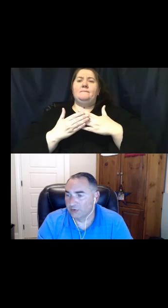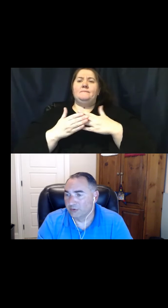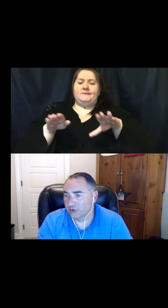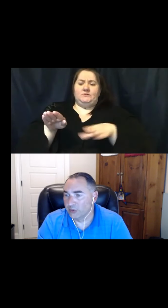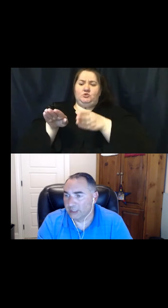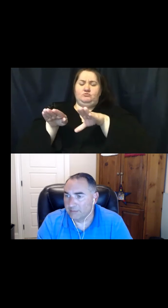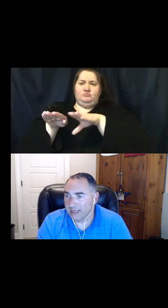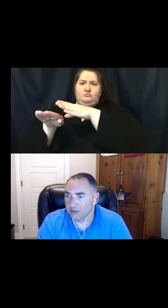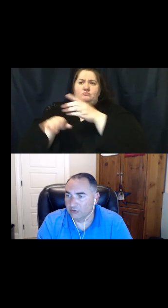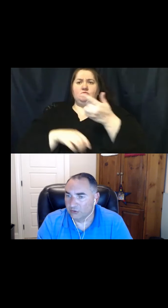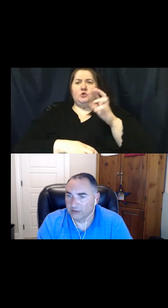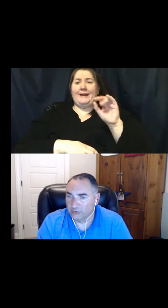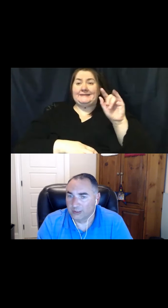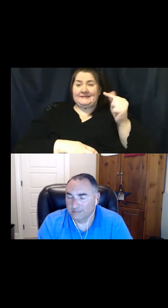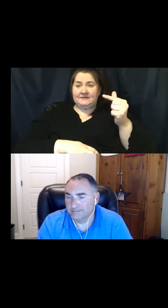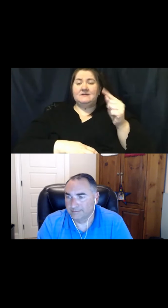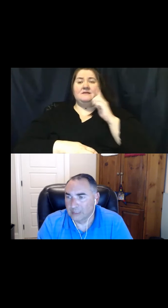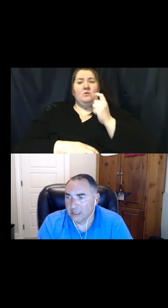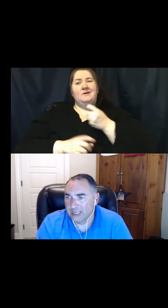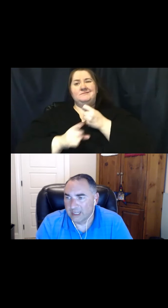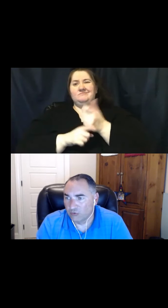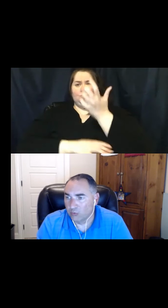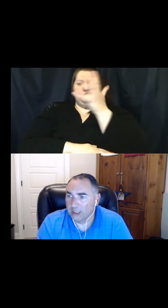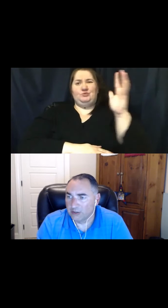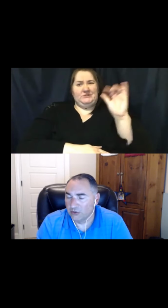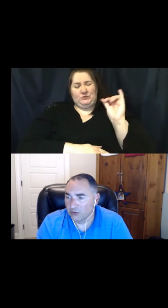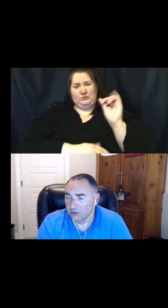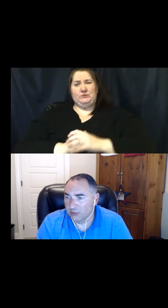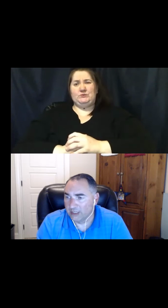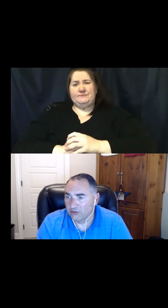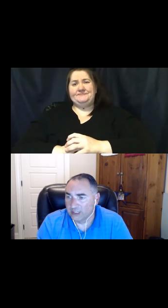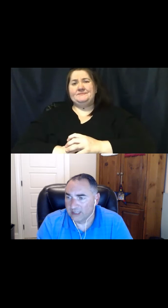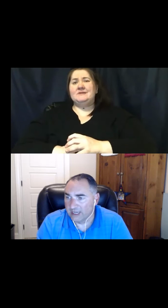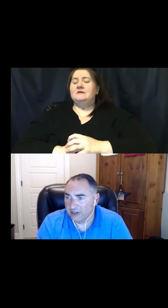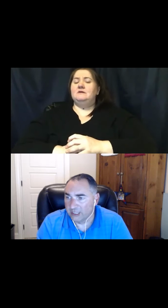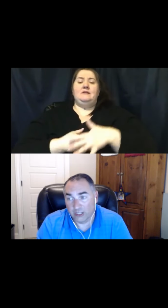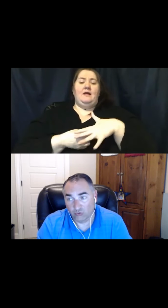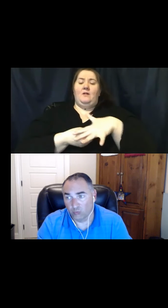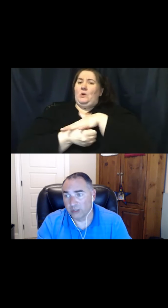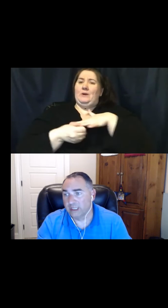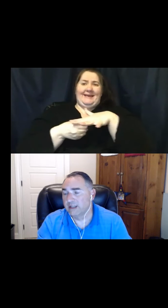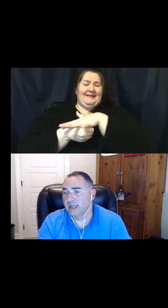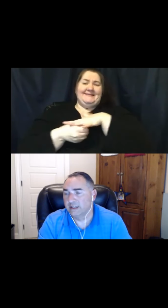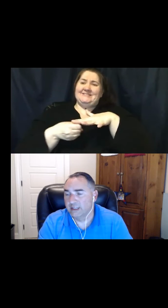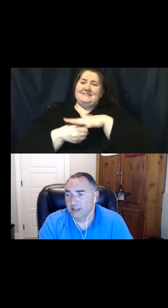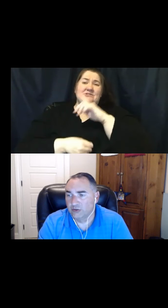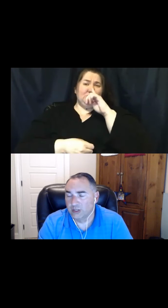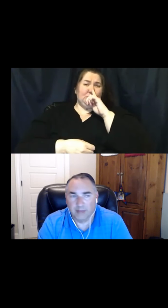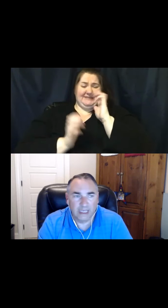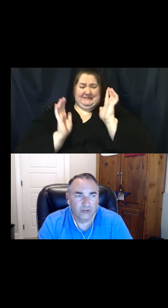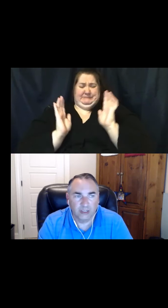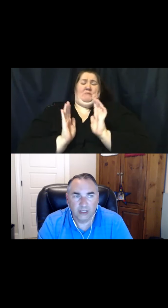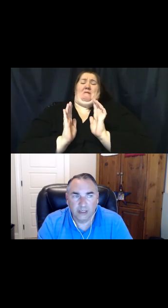which are going to impact those trees as well. And it's really the location in that area is really tight, as